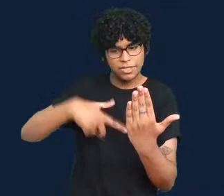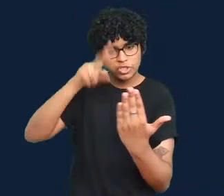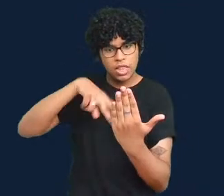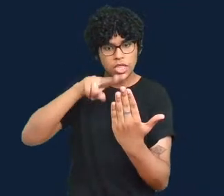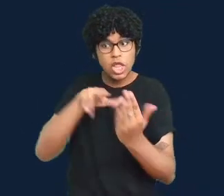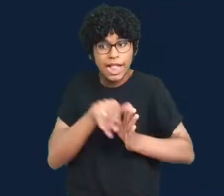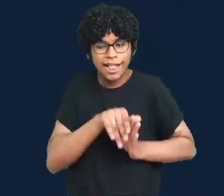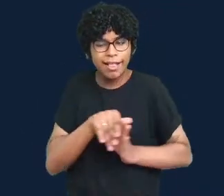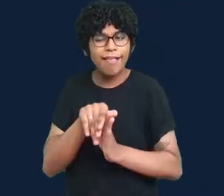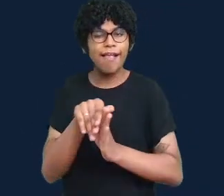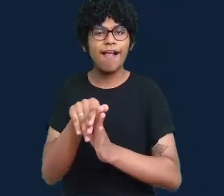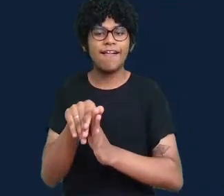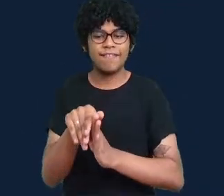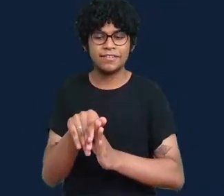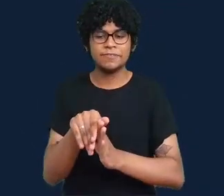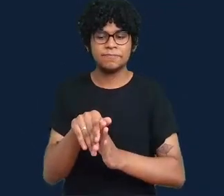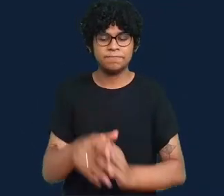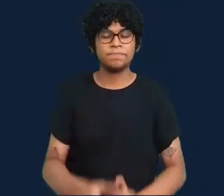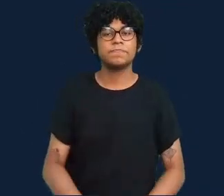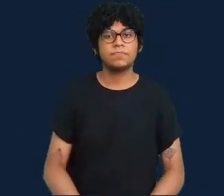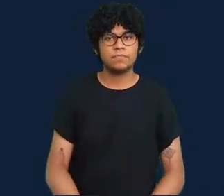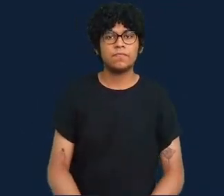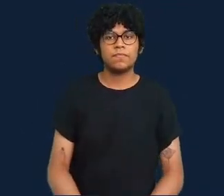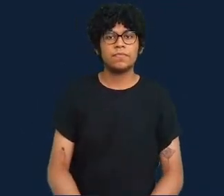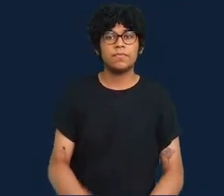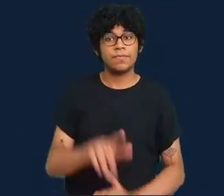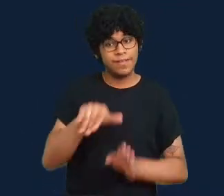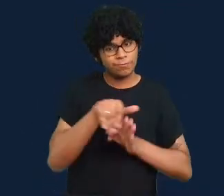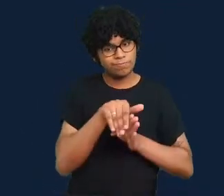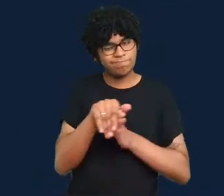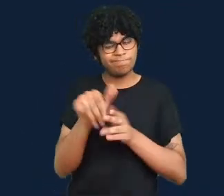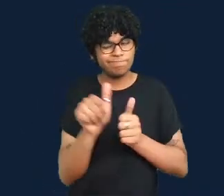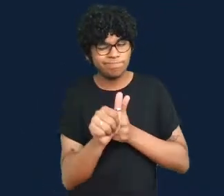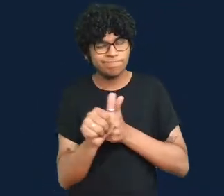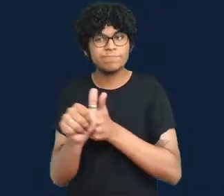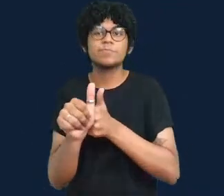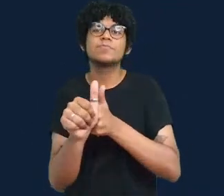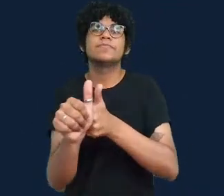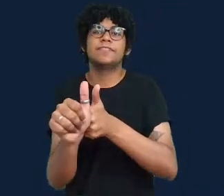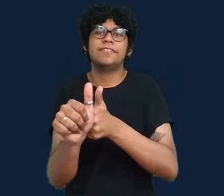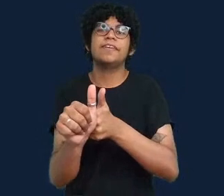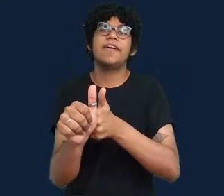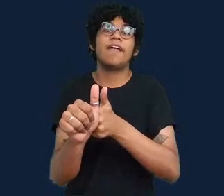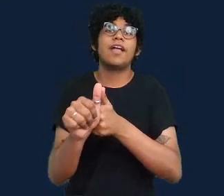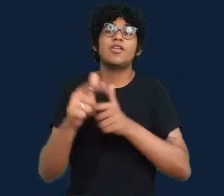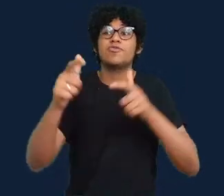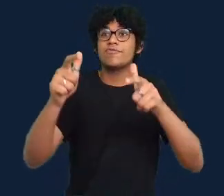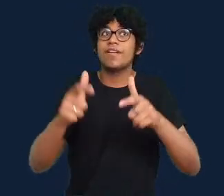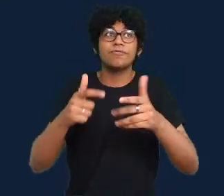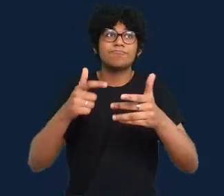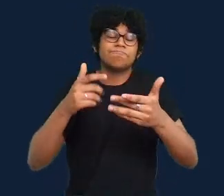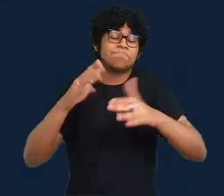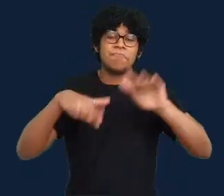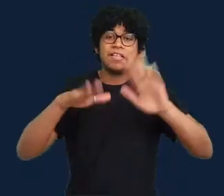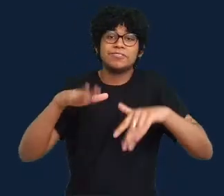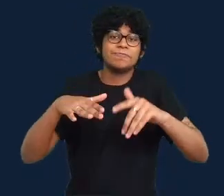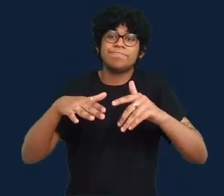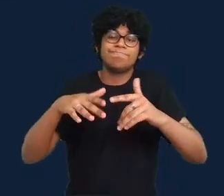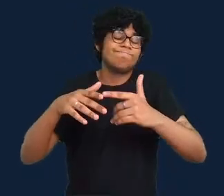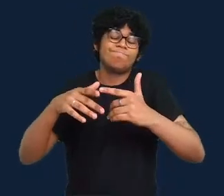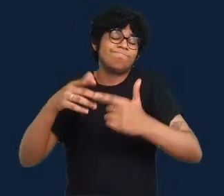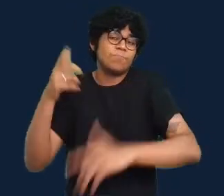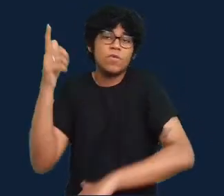different places that I might not go otherwise if I'm just restricted to my social media feed. So